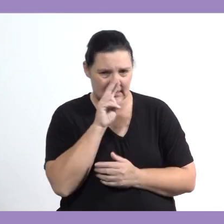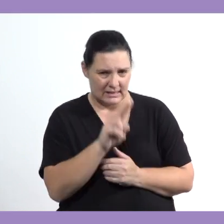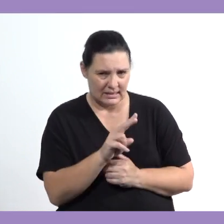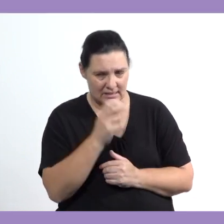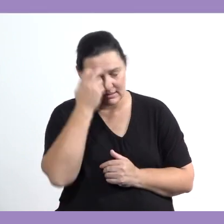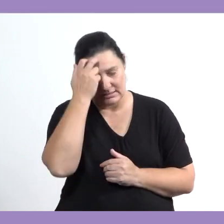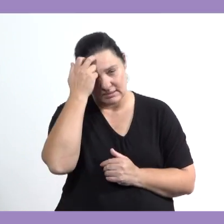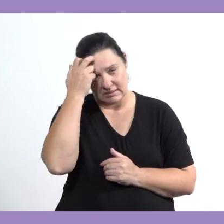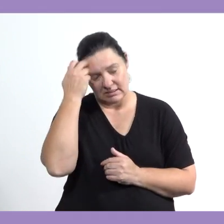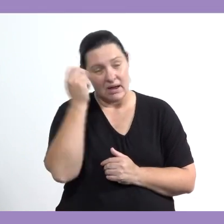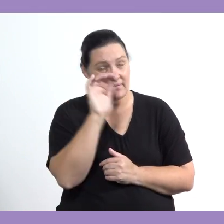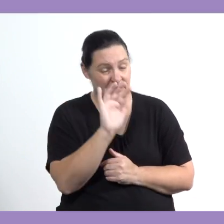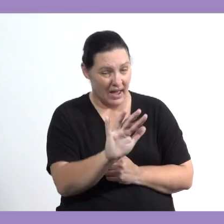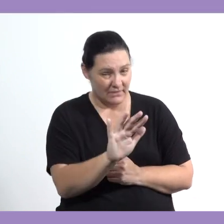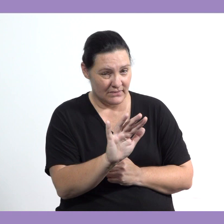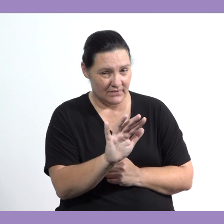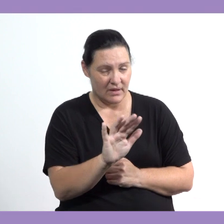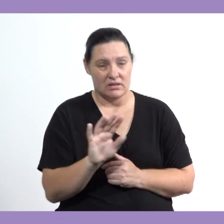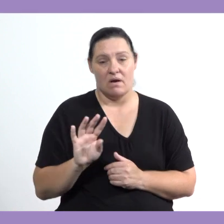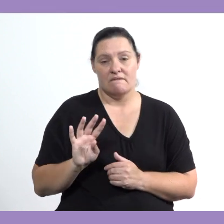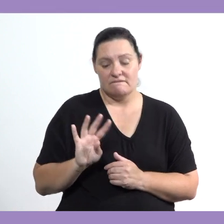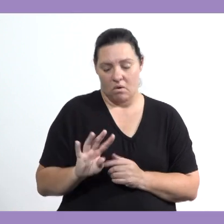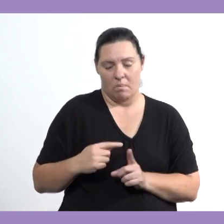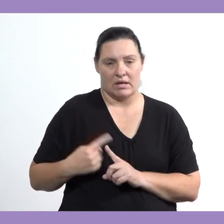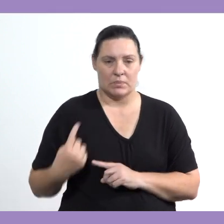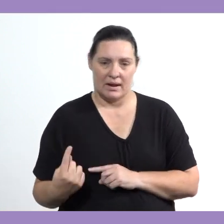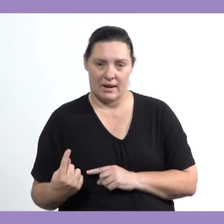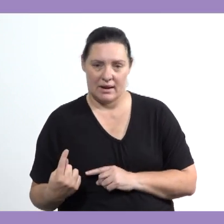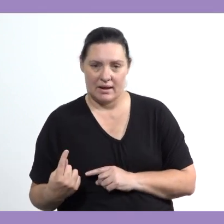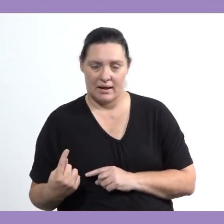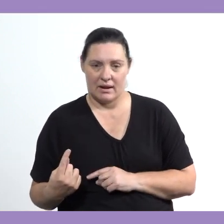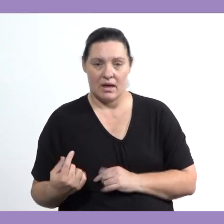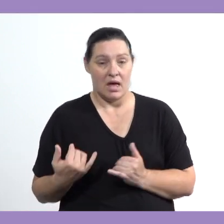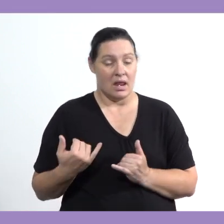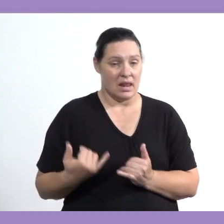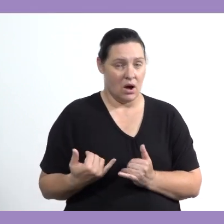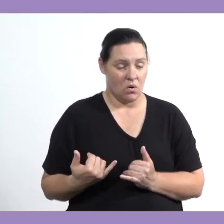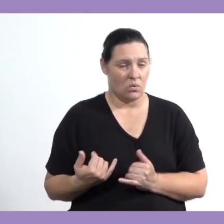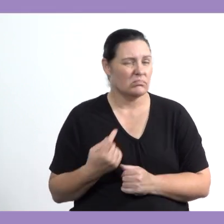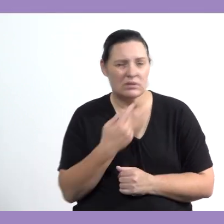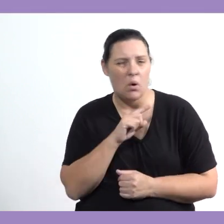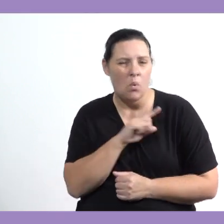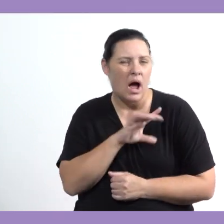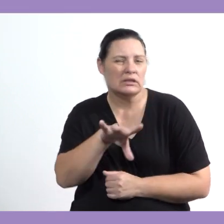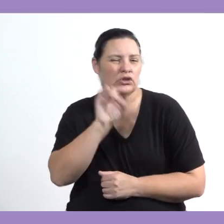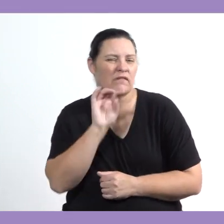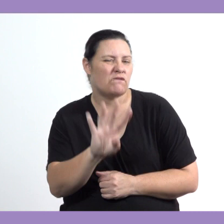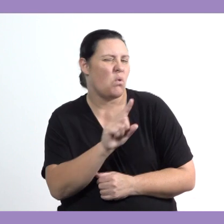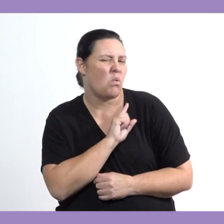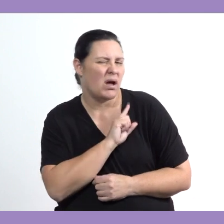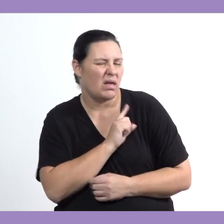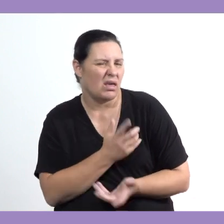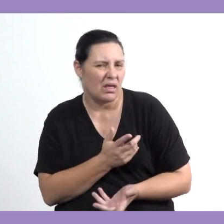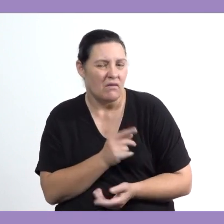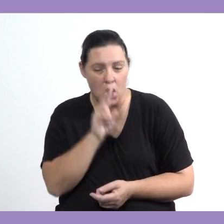I can see there that the 5 is actually 4 plus 1. Now, I'll tell you why I'm choosing the 4